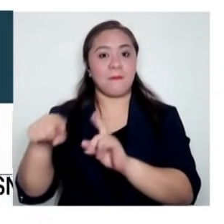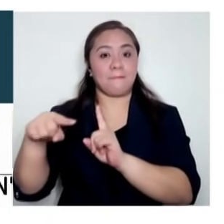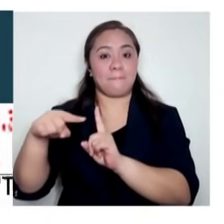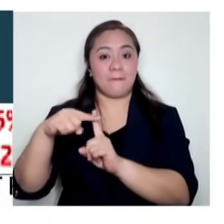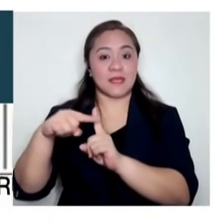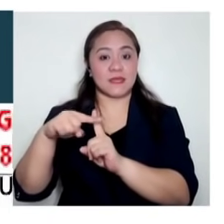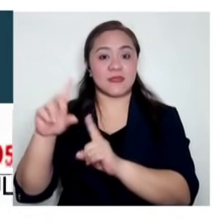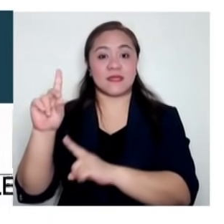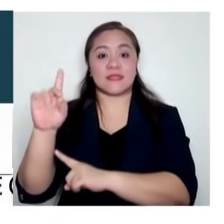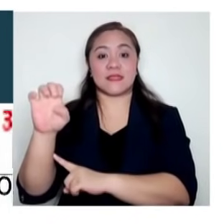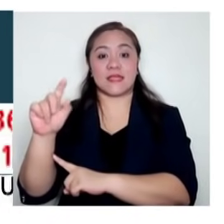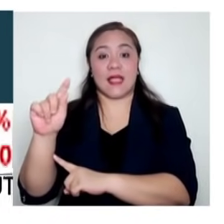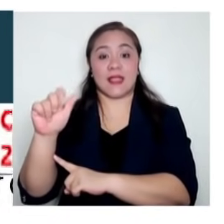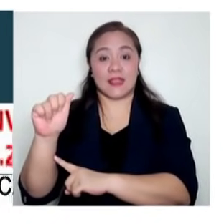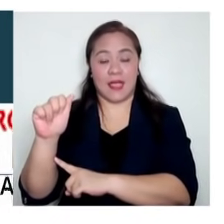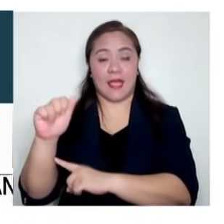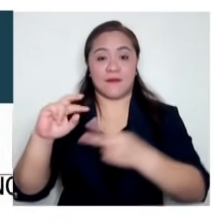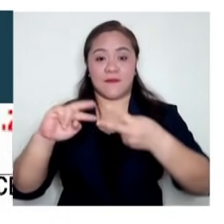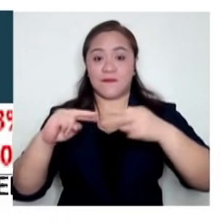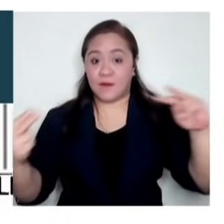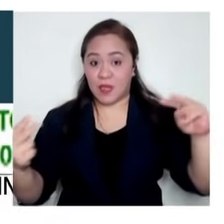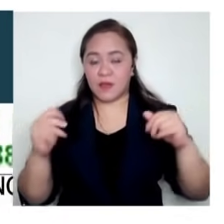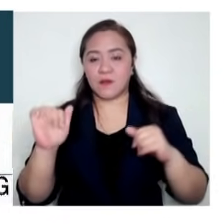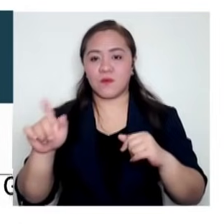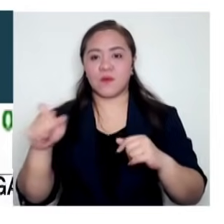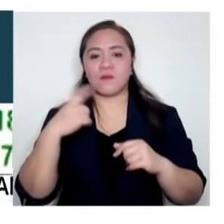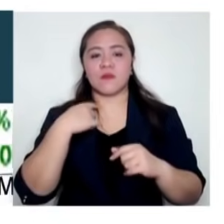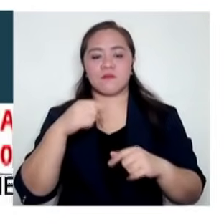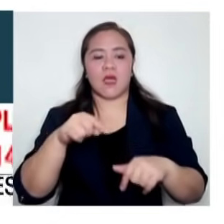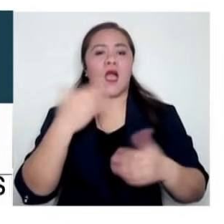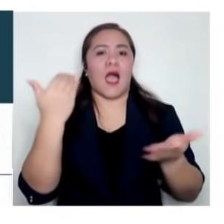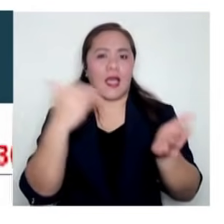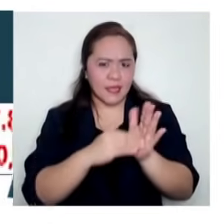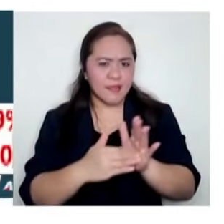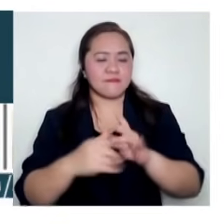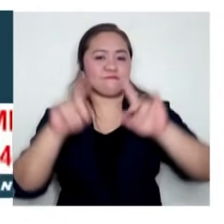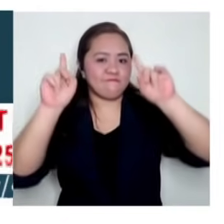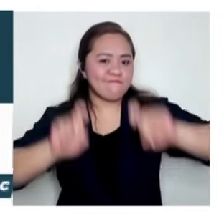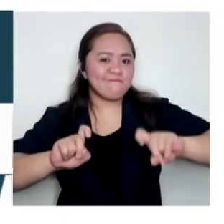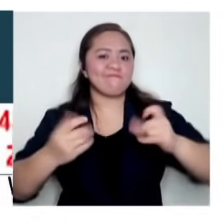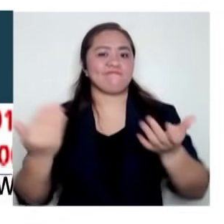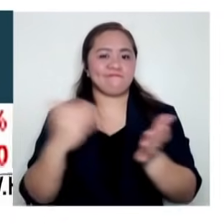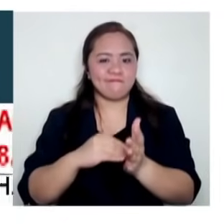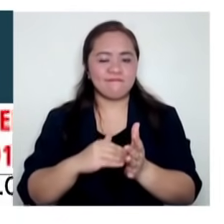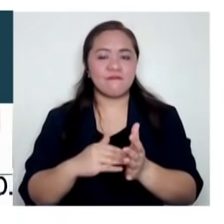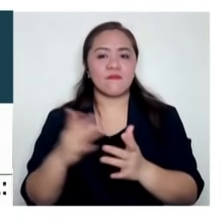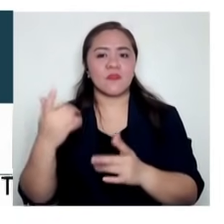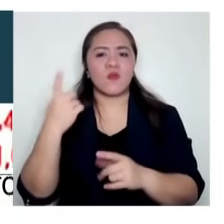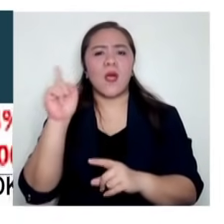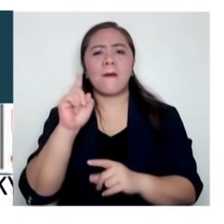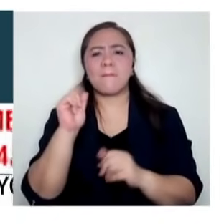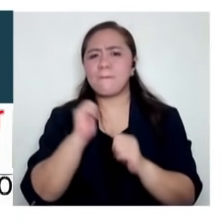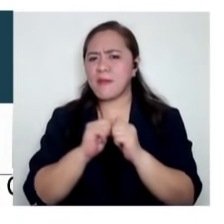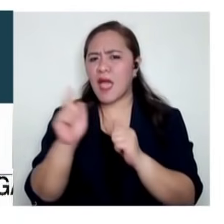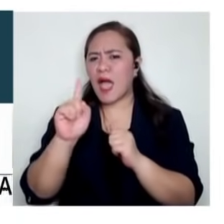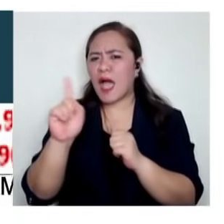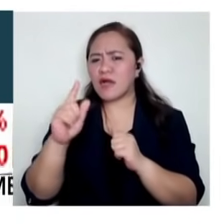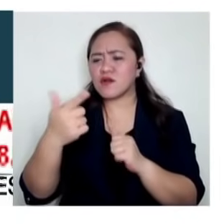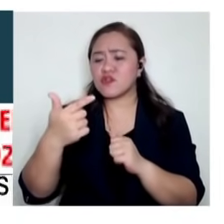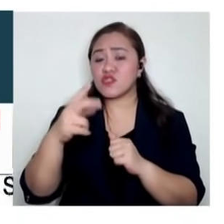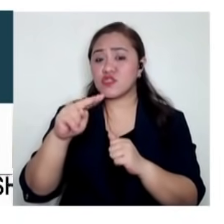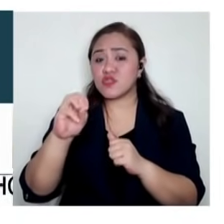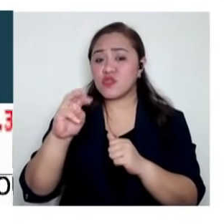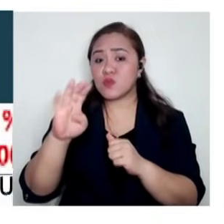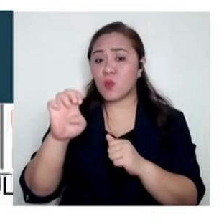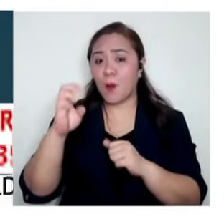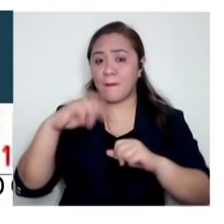Delta variant, you had to call them back again and have them retested. The genome sequencing, do you do this for all of the